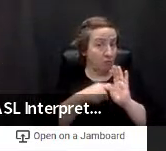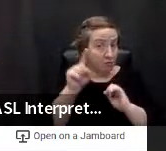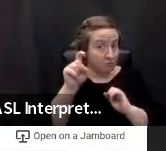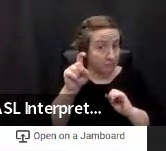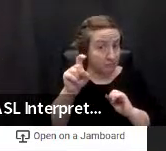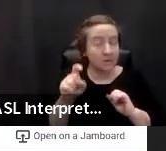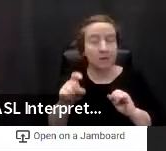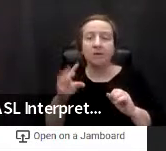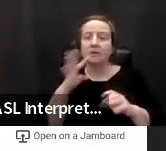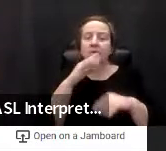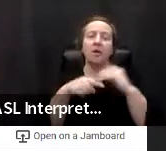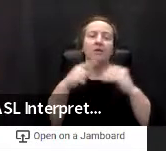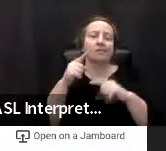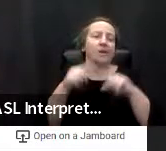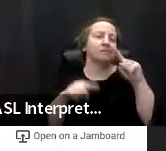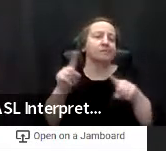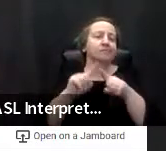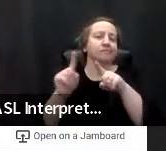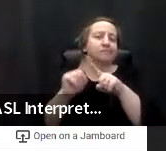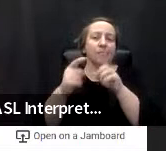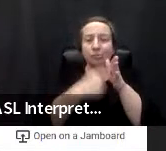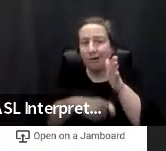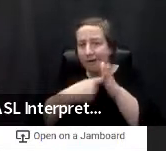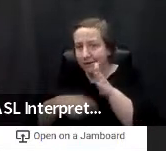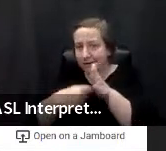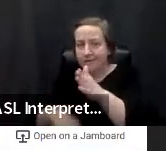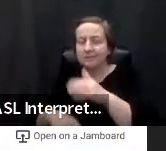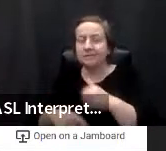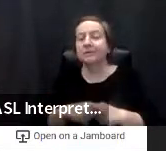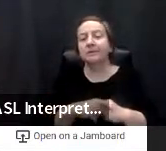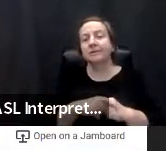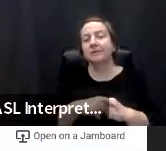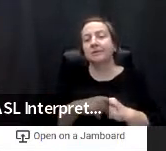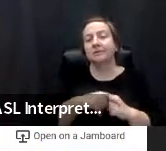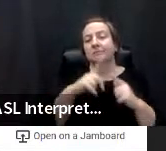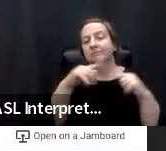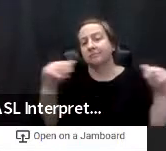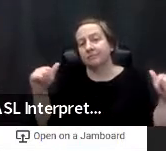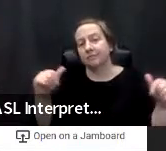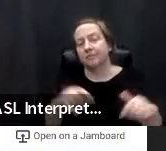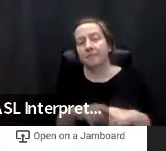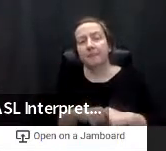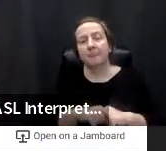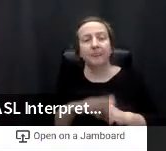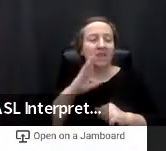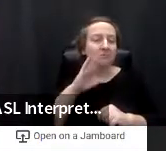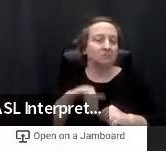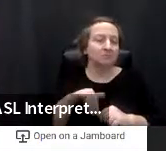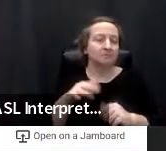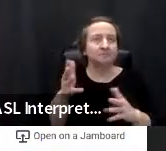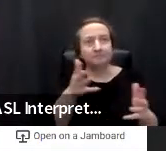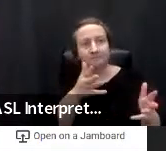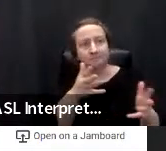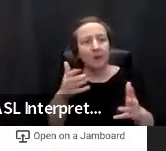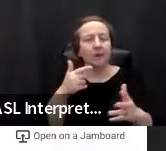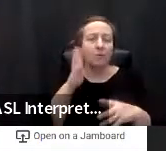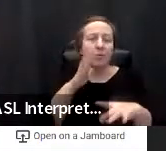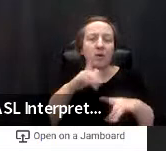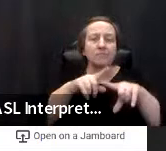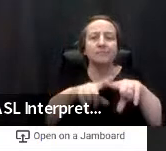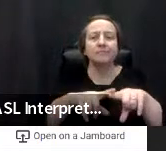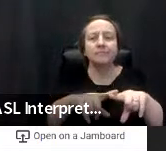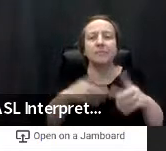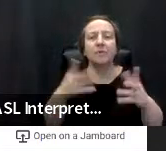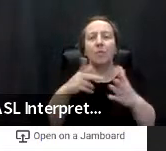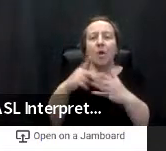did talk about variable pricing and things like that. But again, as I said, we'll hear from the